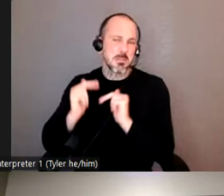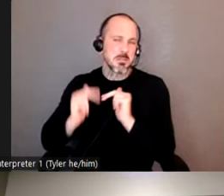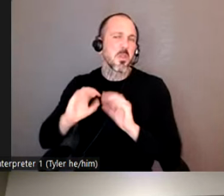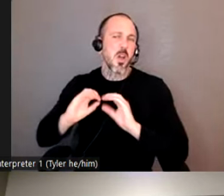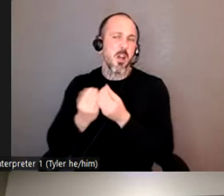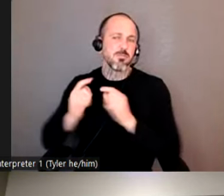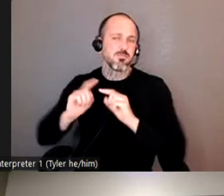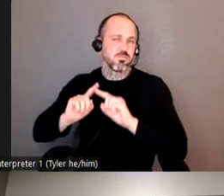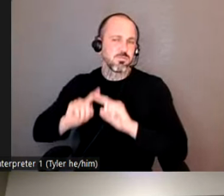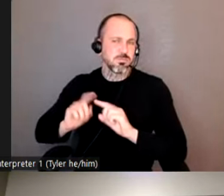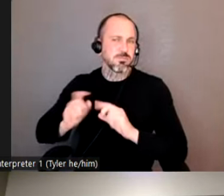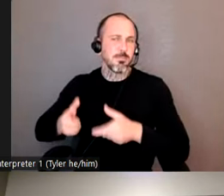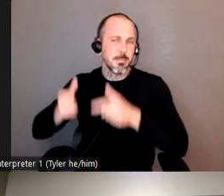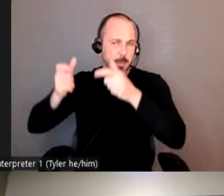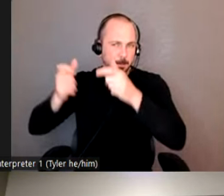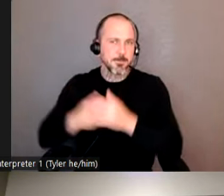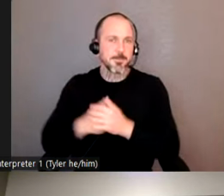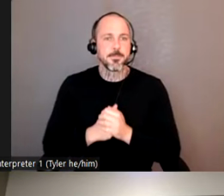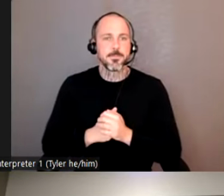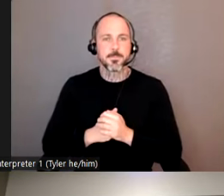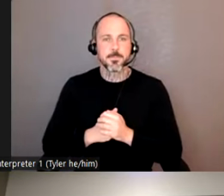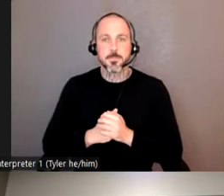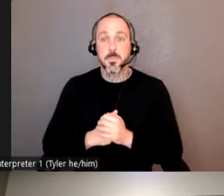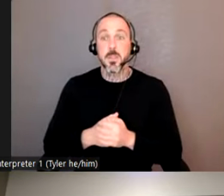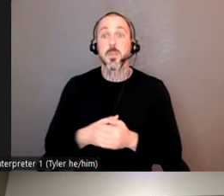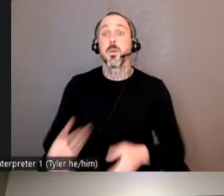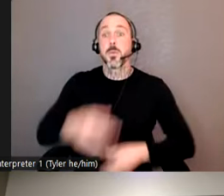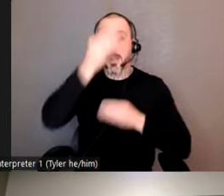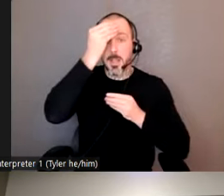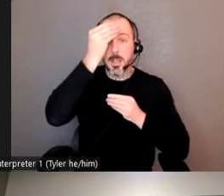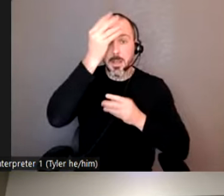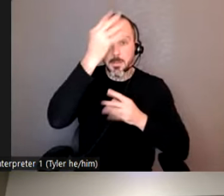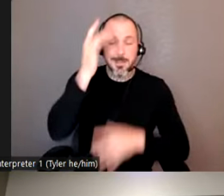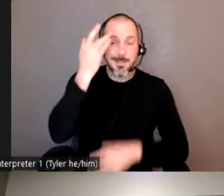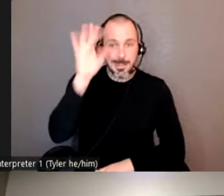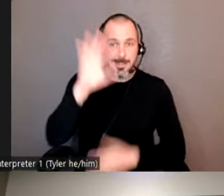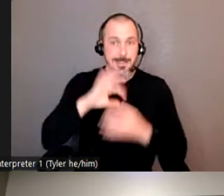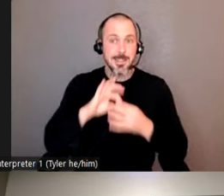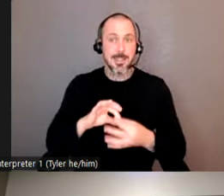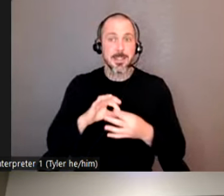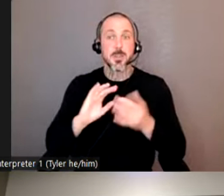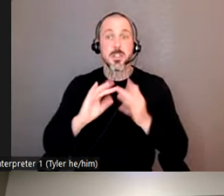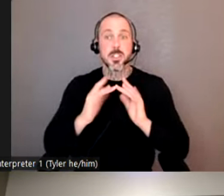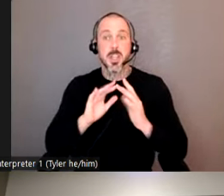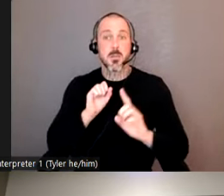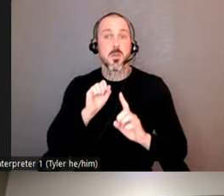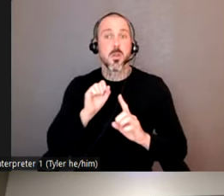Centre is Canada's central repository for information intelligence on cyber-enabled frauds. We provide